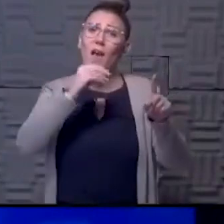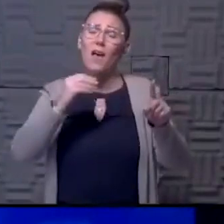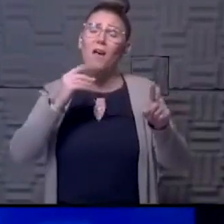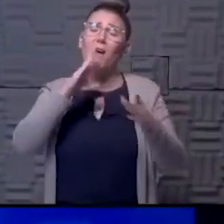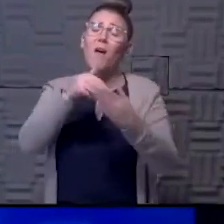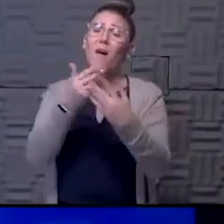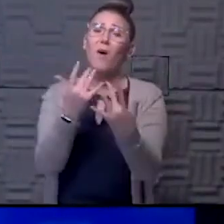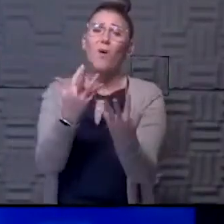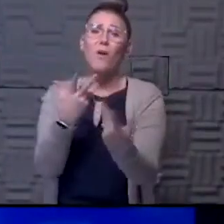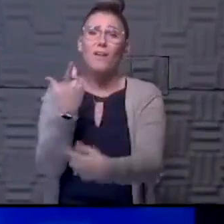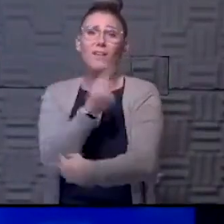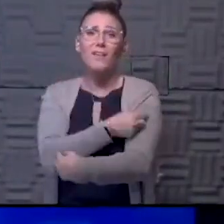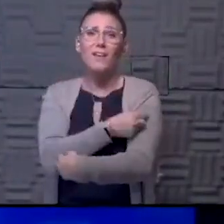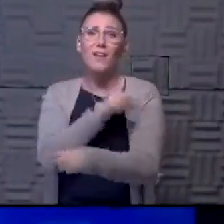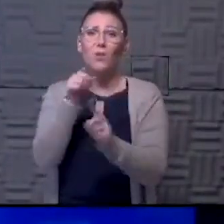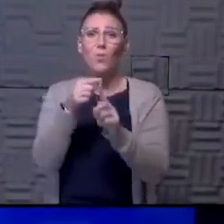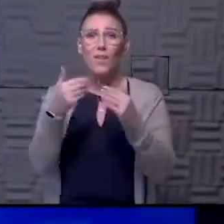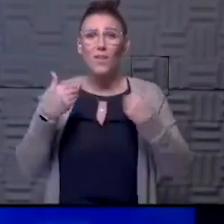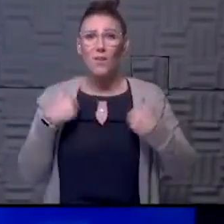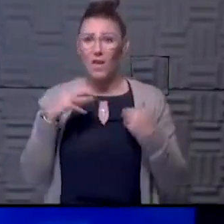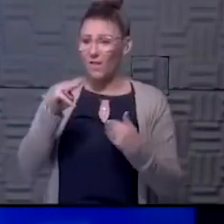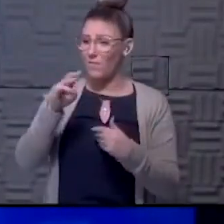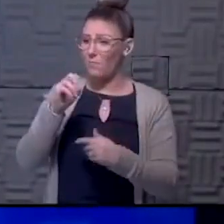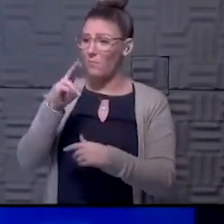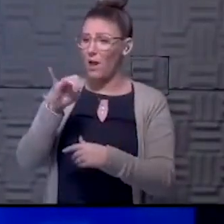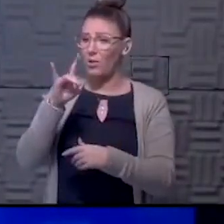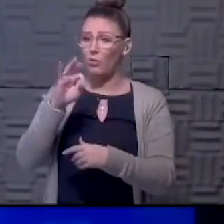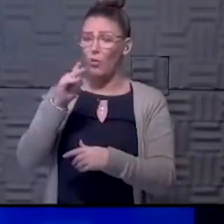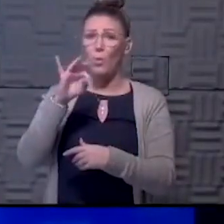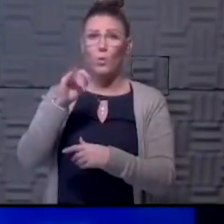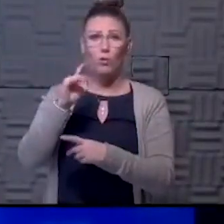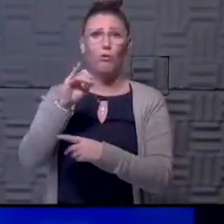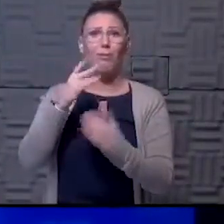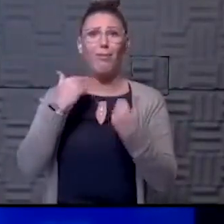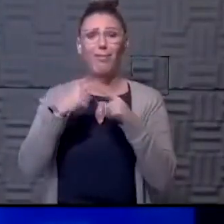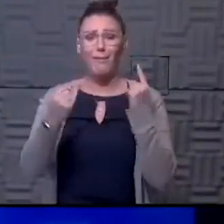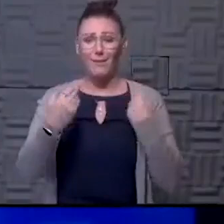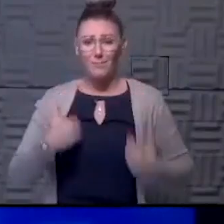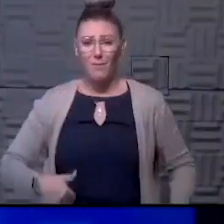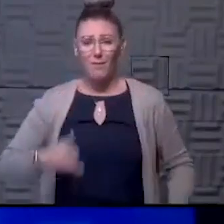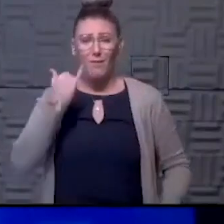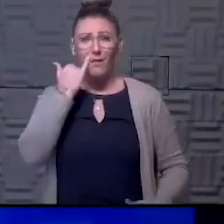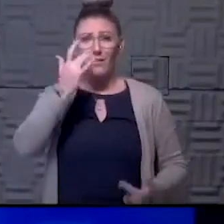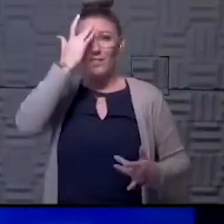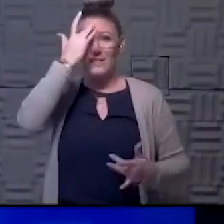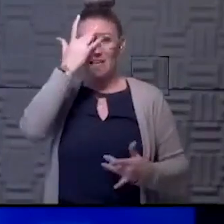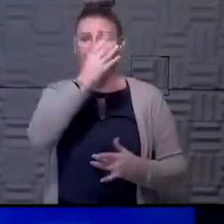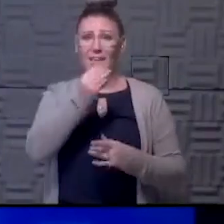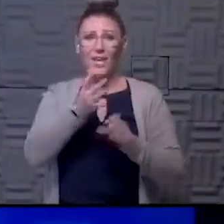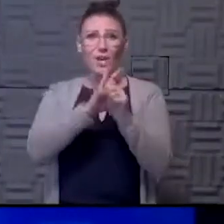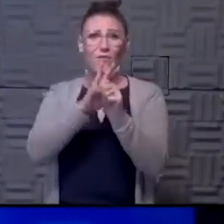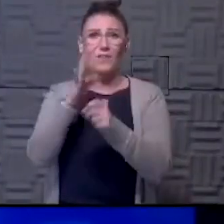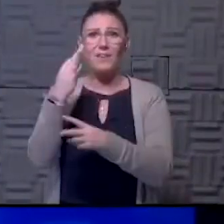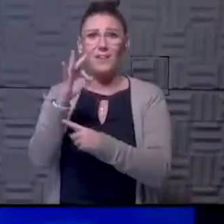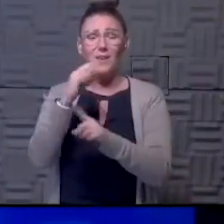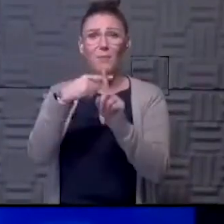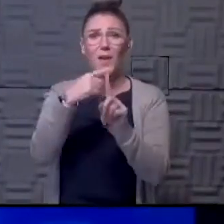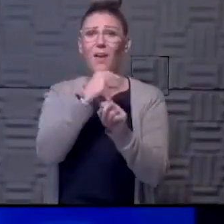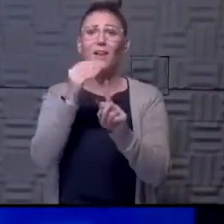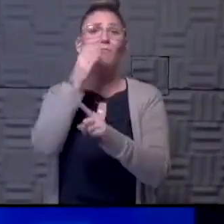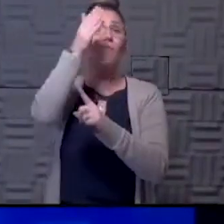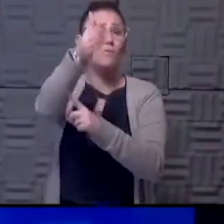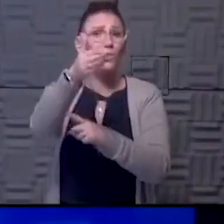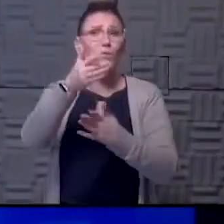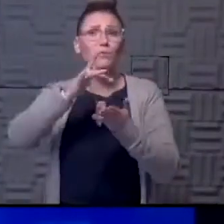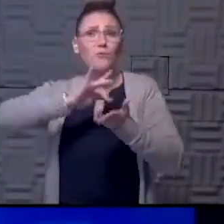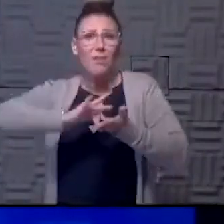vaccinated, while we have monoclonal antibody if we get sick, or if we're COVID-19 positive, and there are other future therapies that we